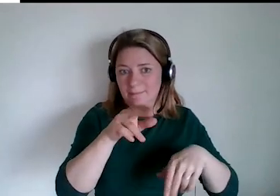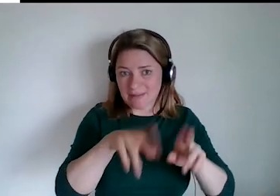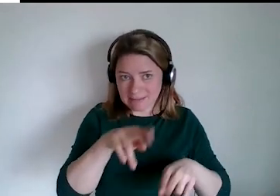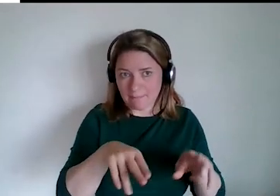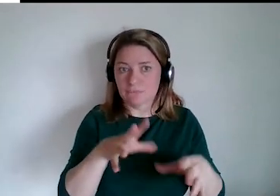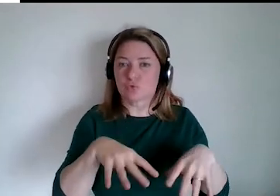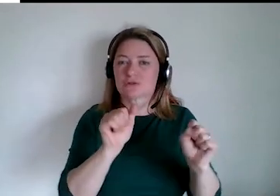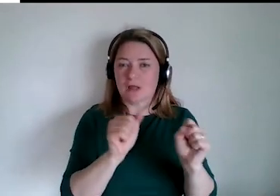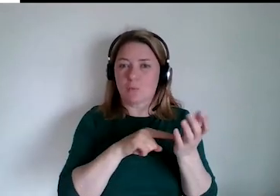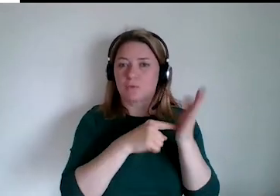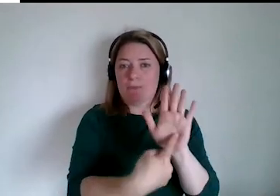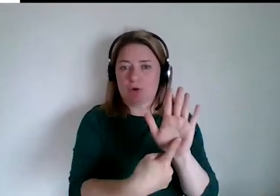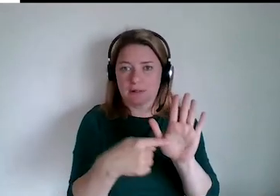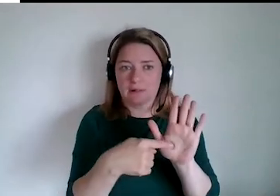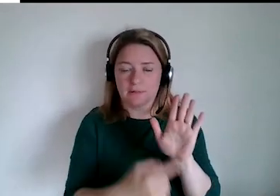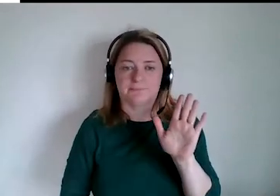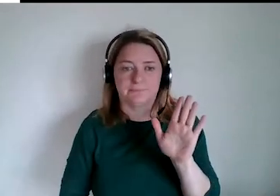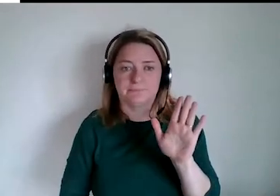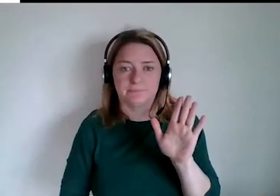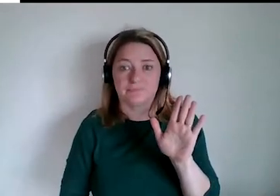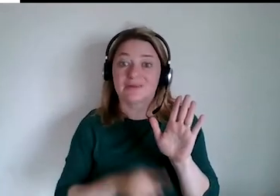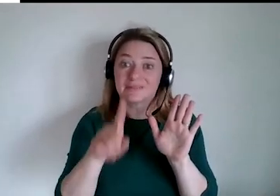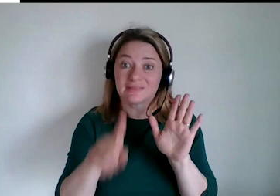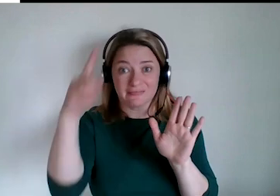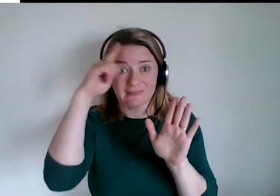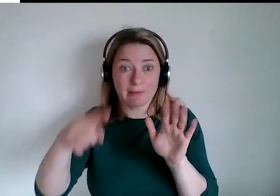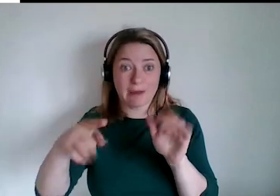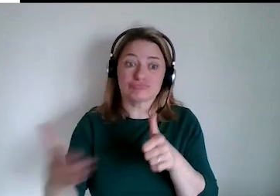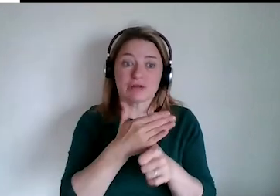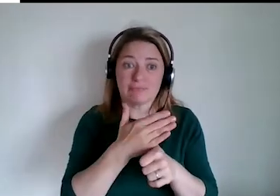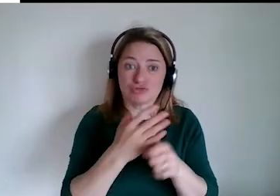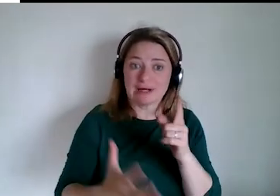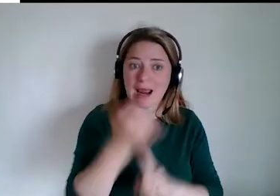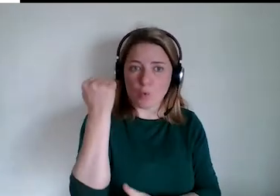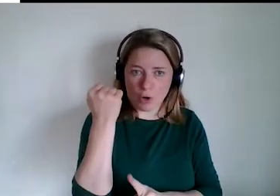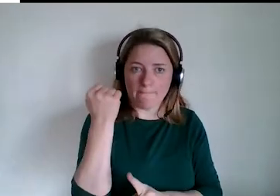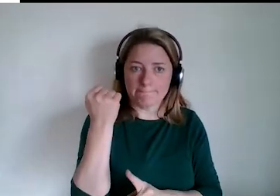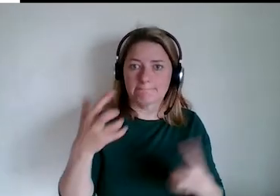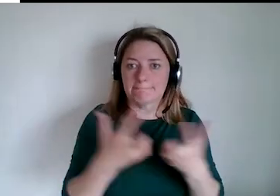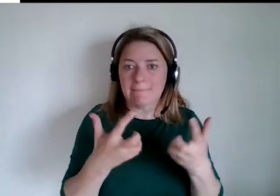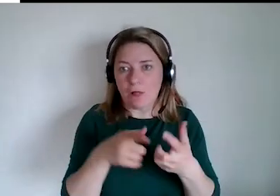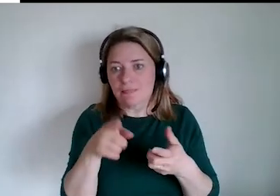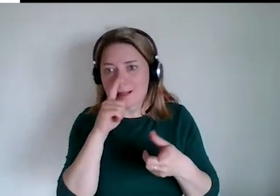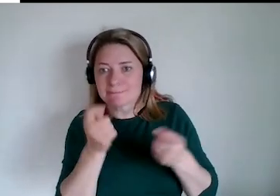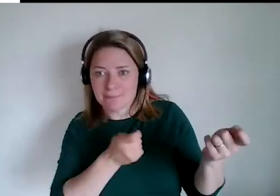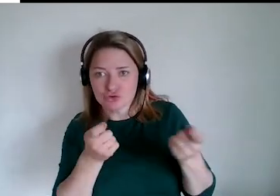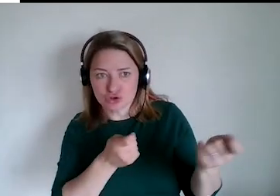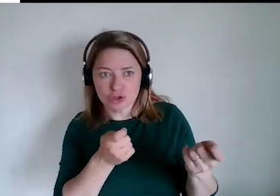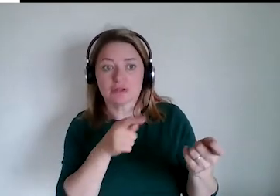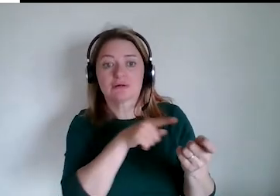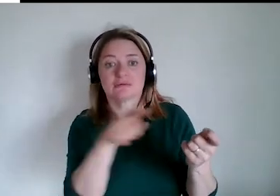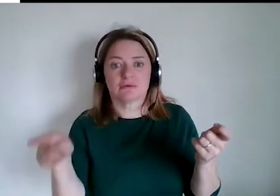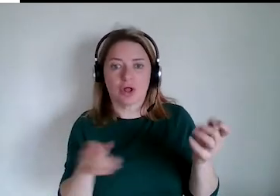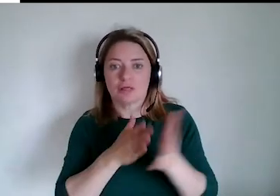off with a causal model. And then you have to think very carefully about primary outcome and how you might measure that. And in this case,